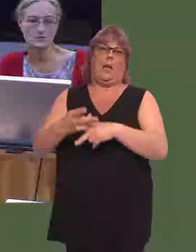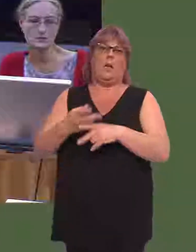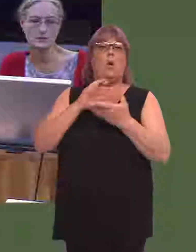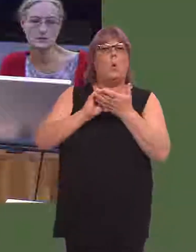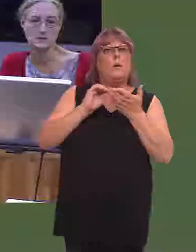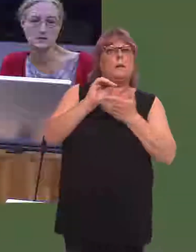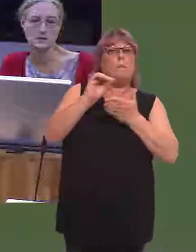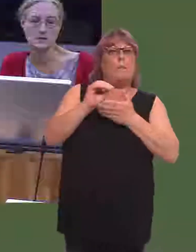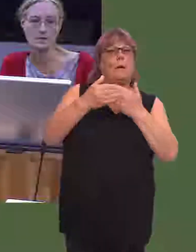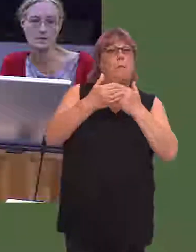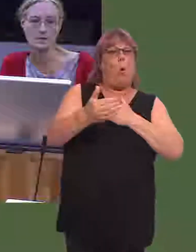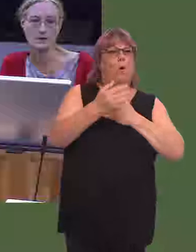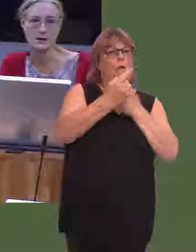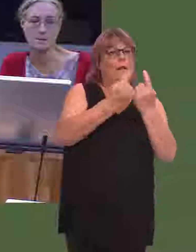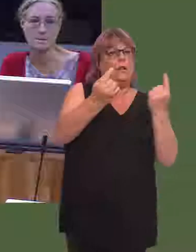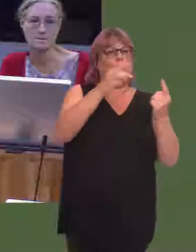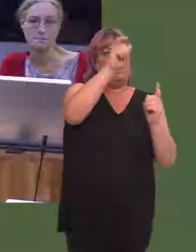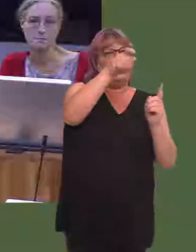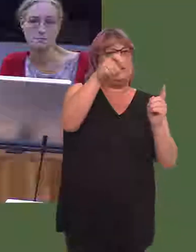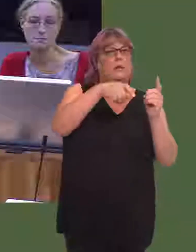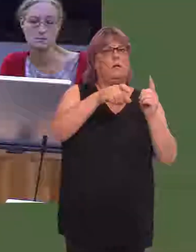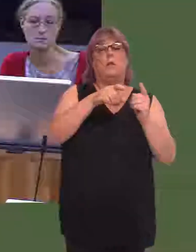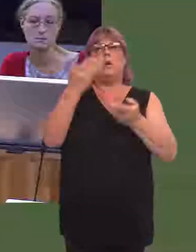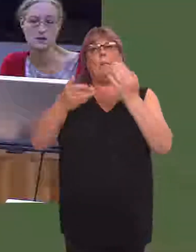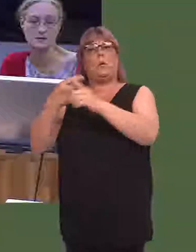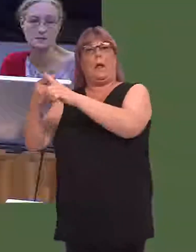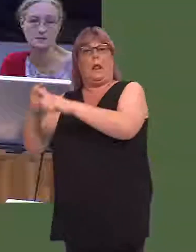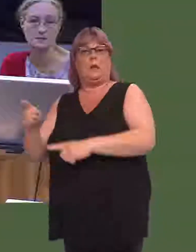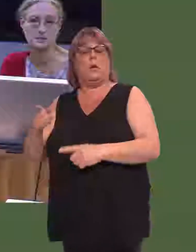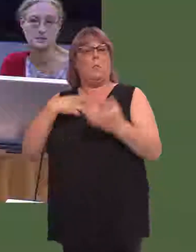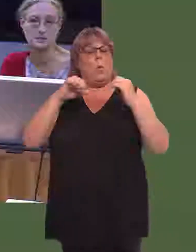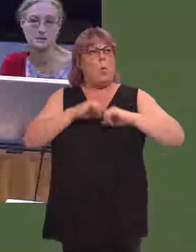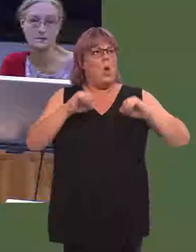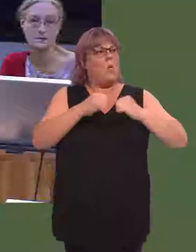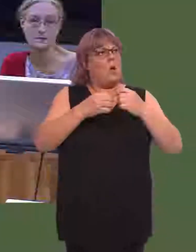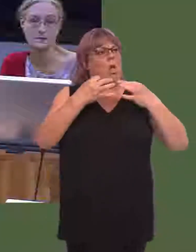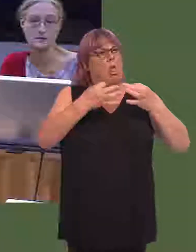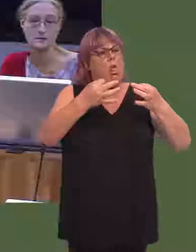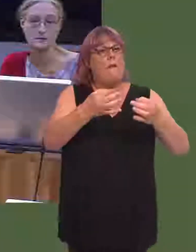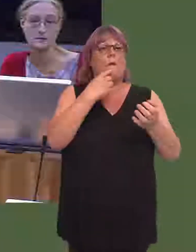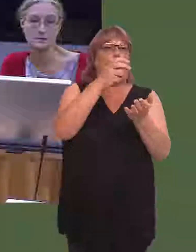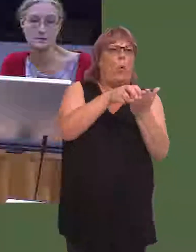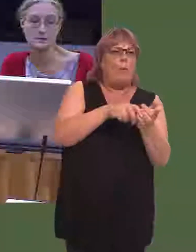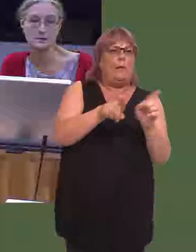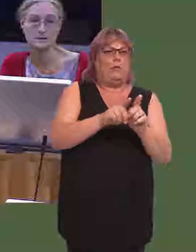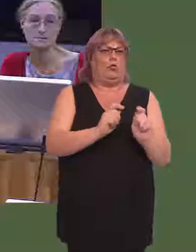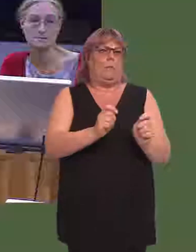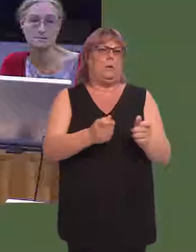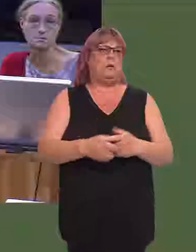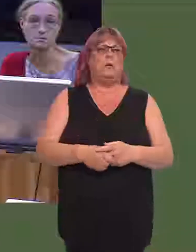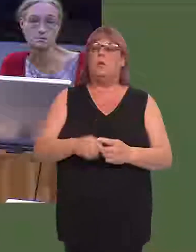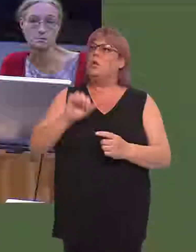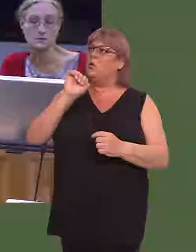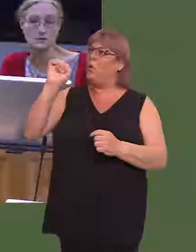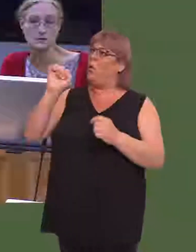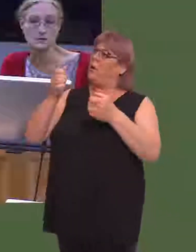healthcare. We spend more per head on health than they do in England, yet we have to wait longer for appointments and longer for treatment. So, First